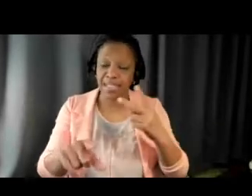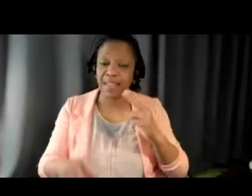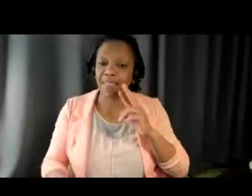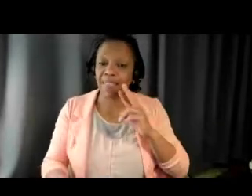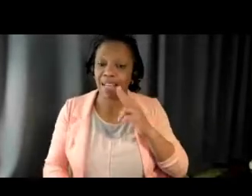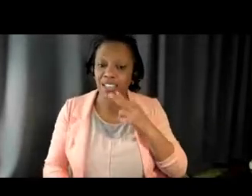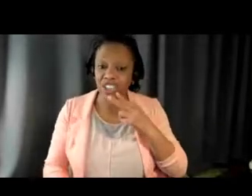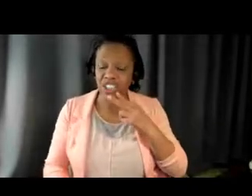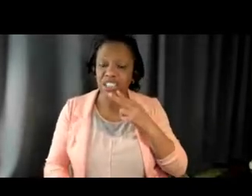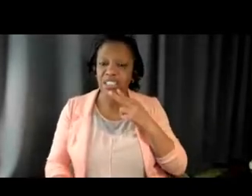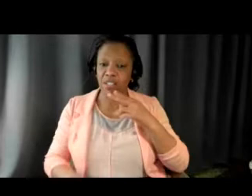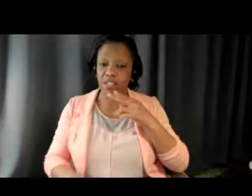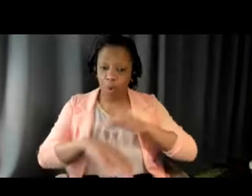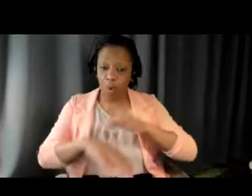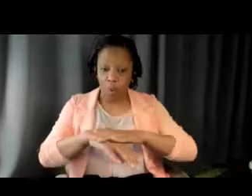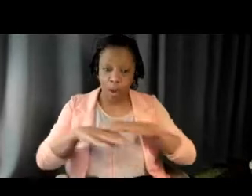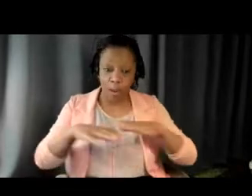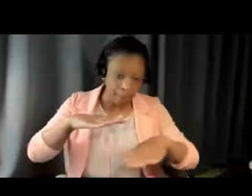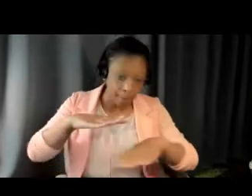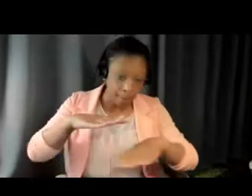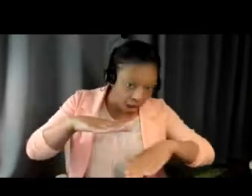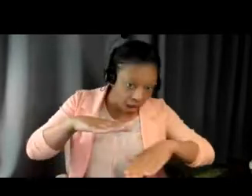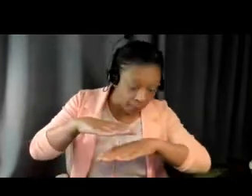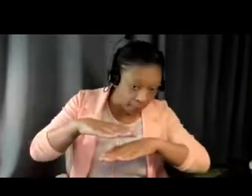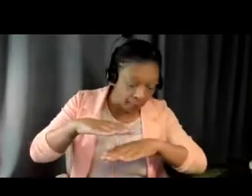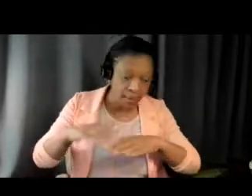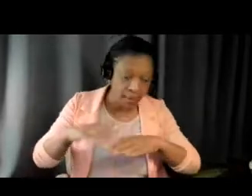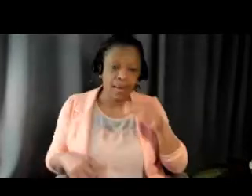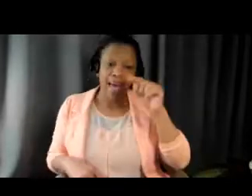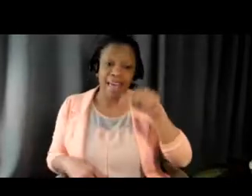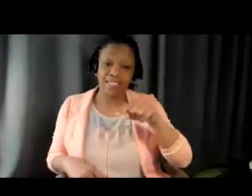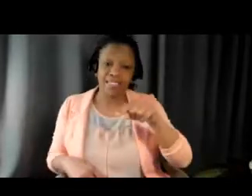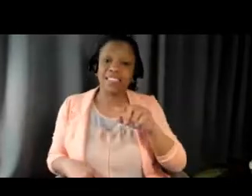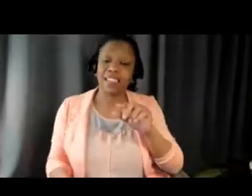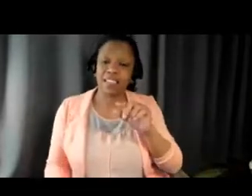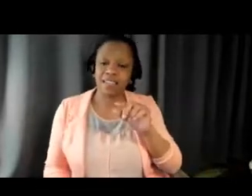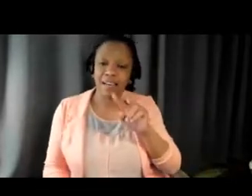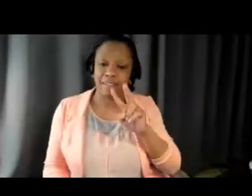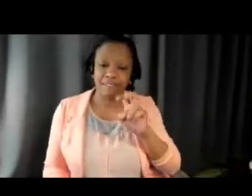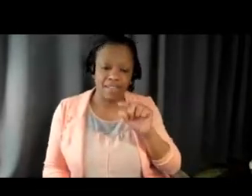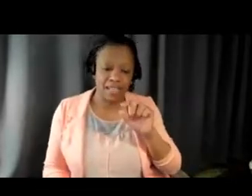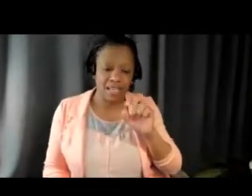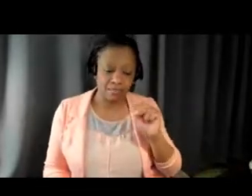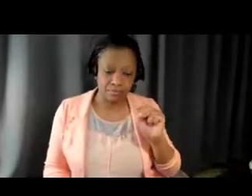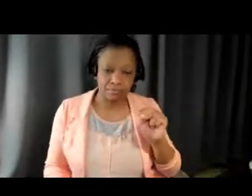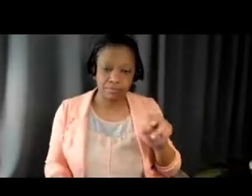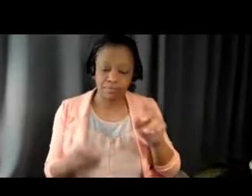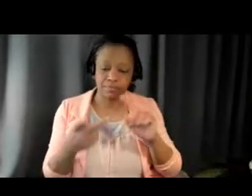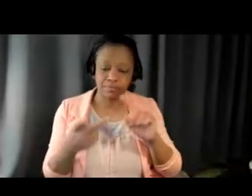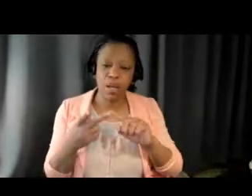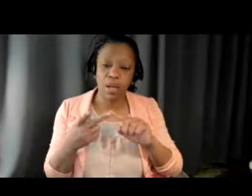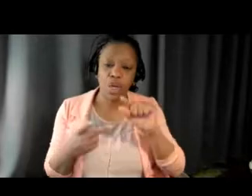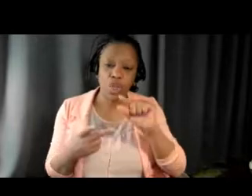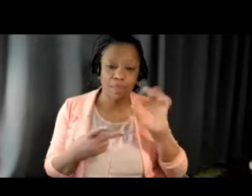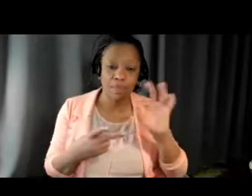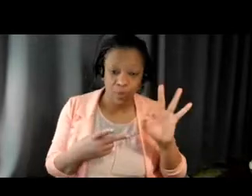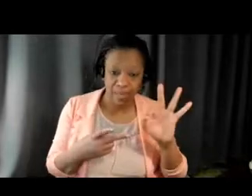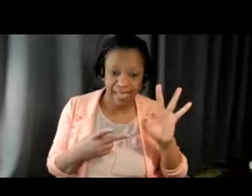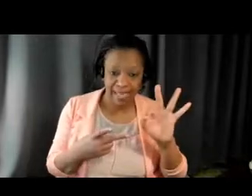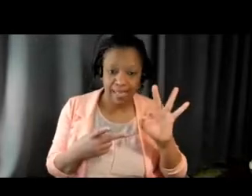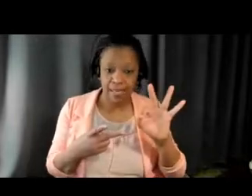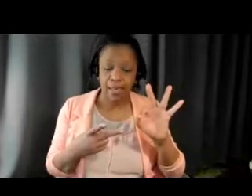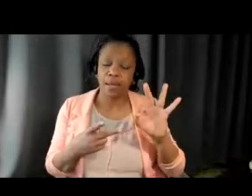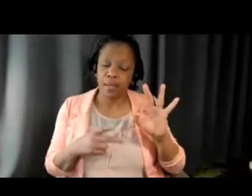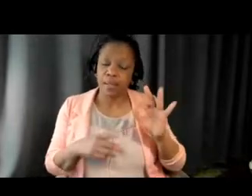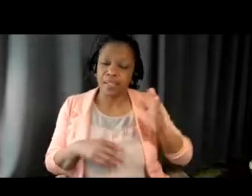vegetarian, actually vegan, gluten-free version of the dish, but we did make chicken on the side.